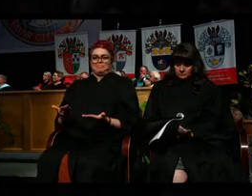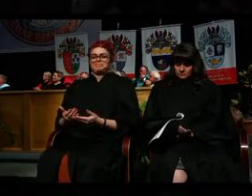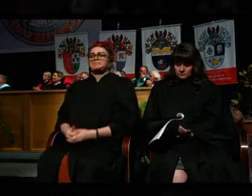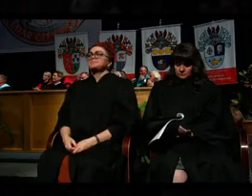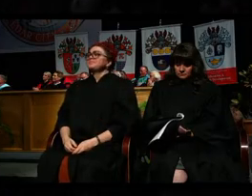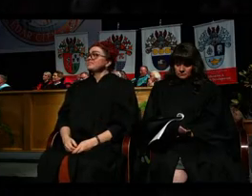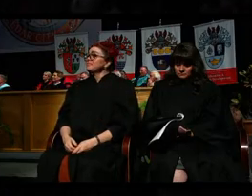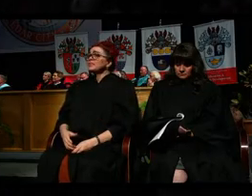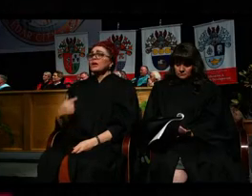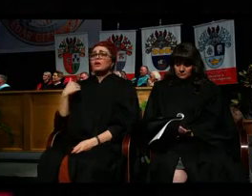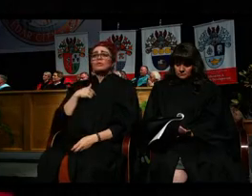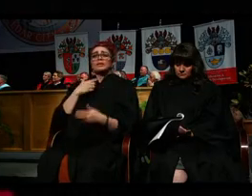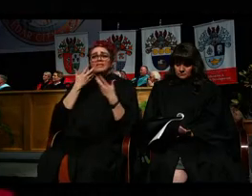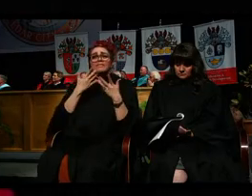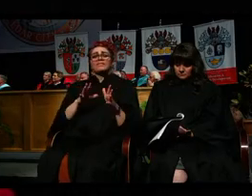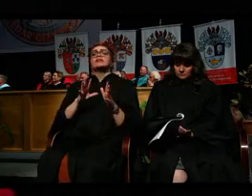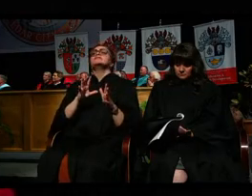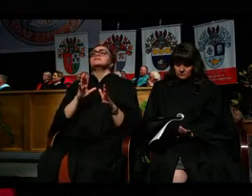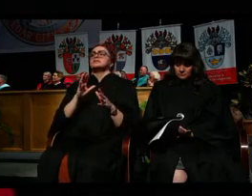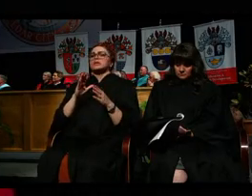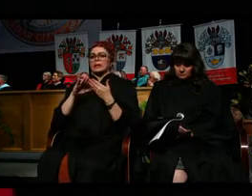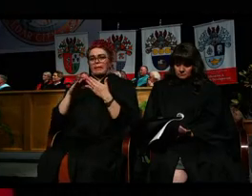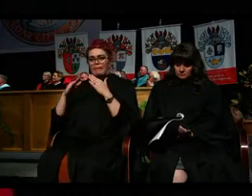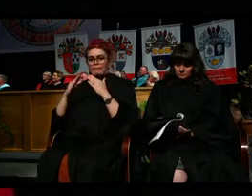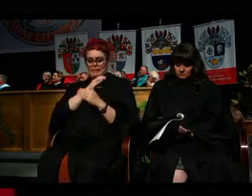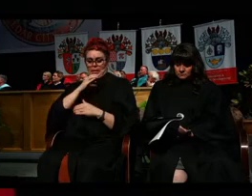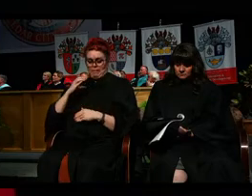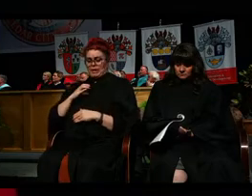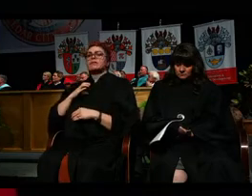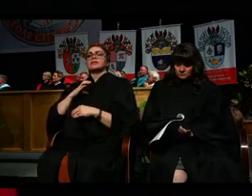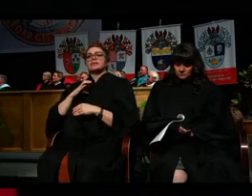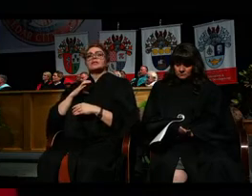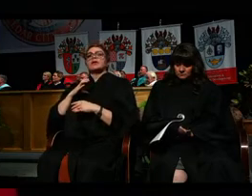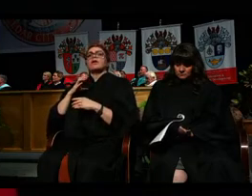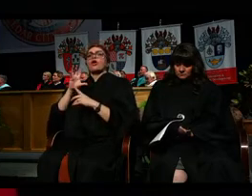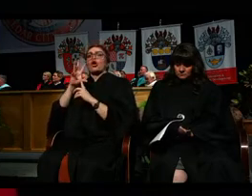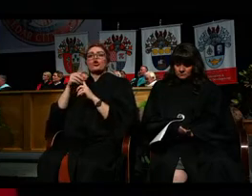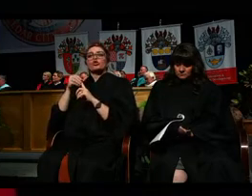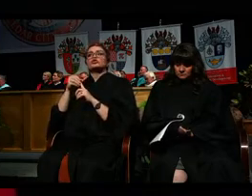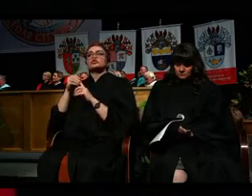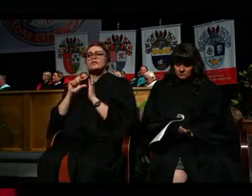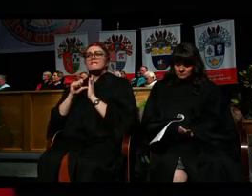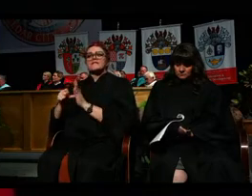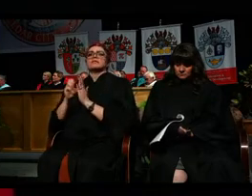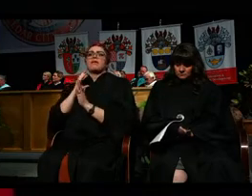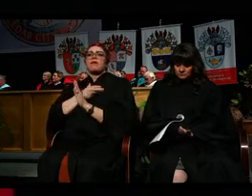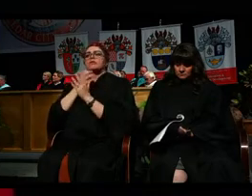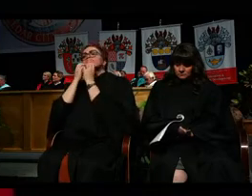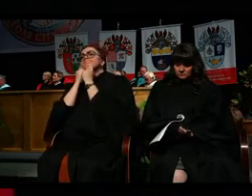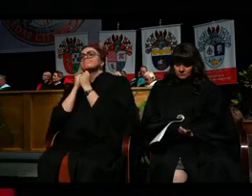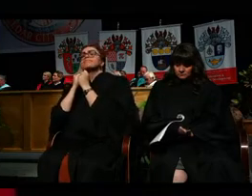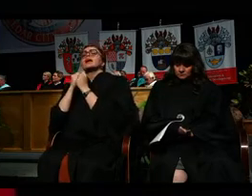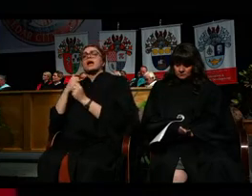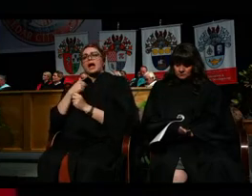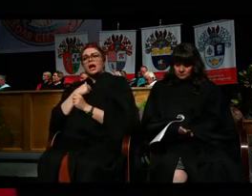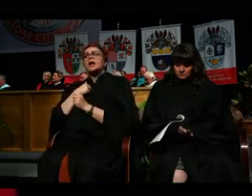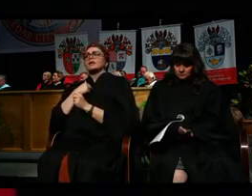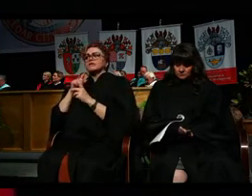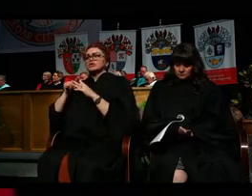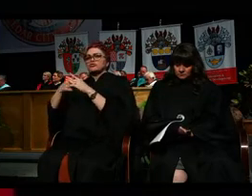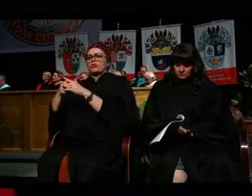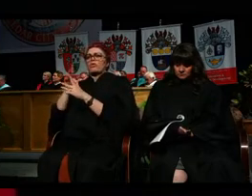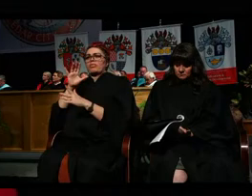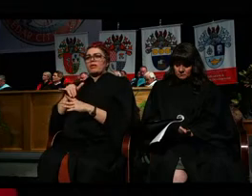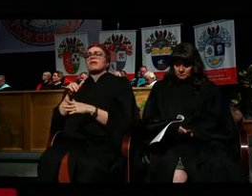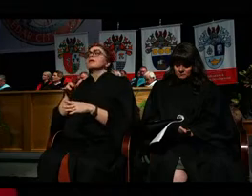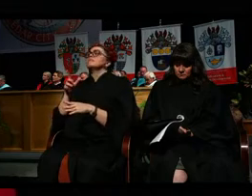We've already launched a culture committee to enhance our caring culture. I pledge my full support to this initiative and look forward to collaborating with